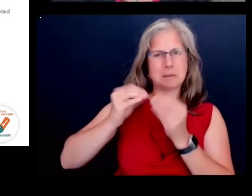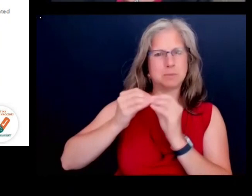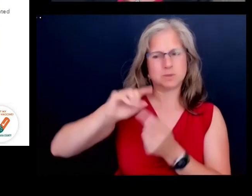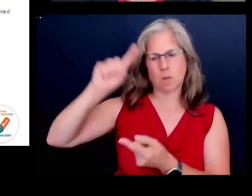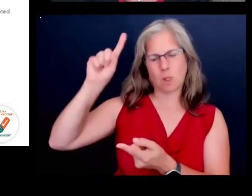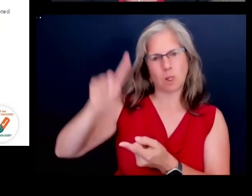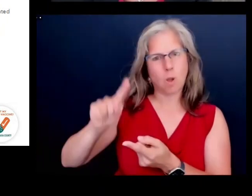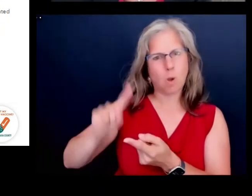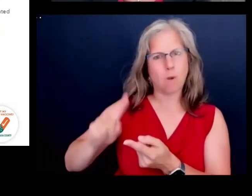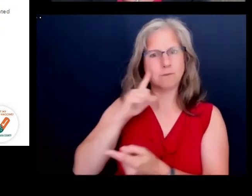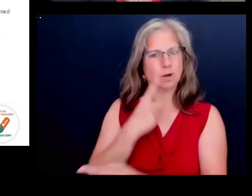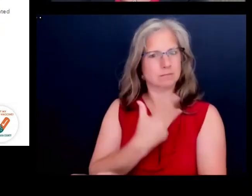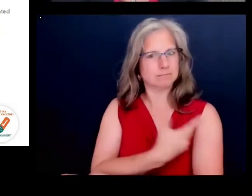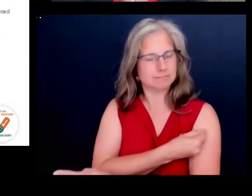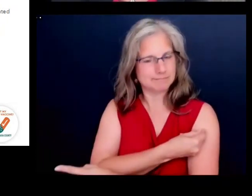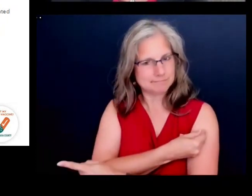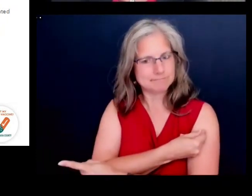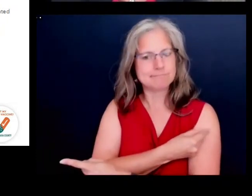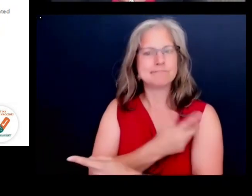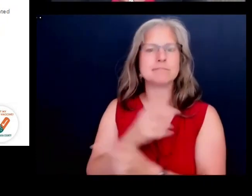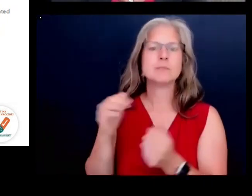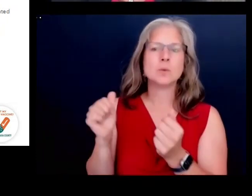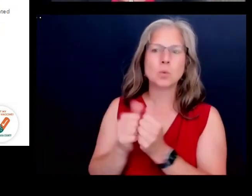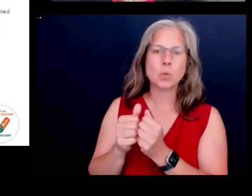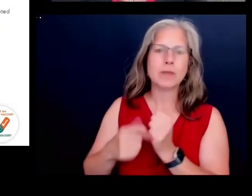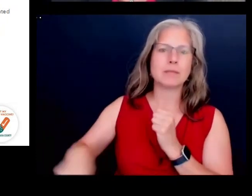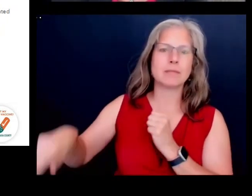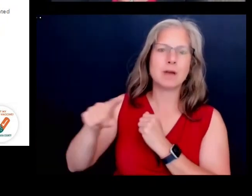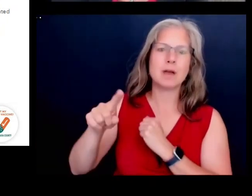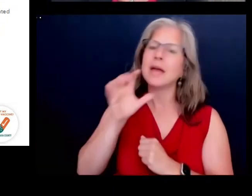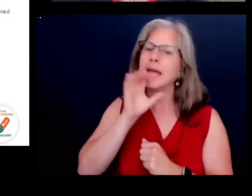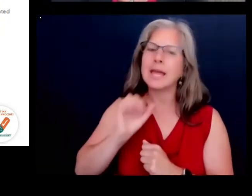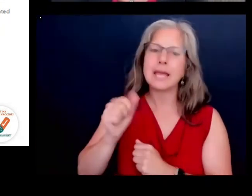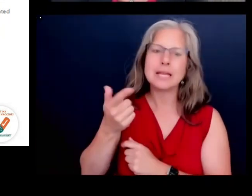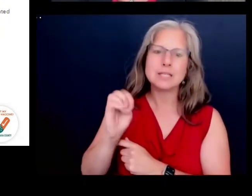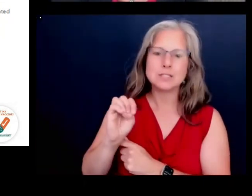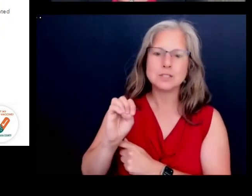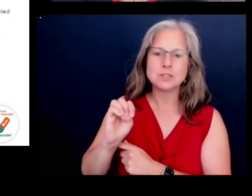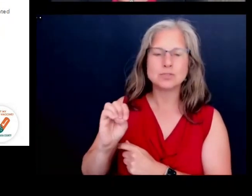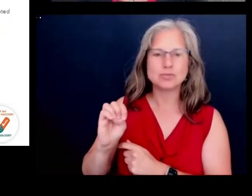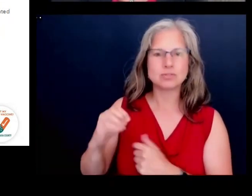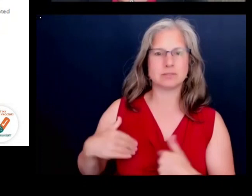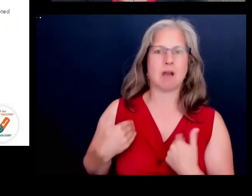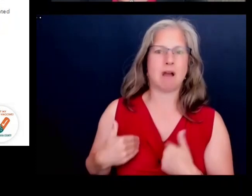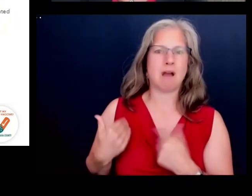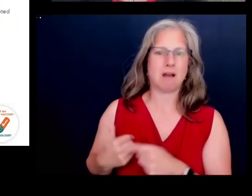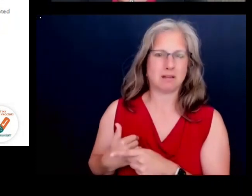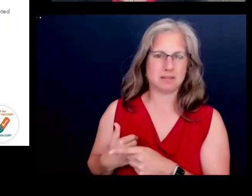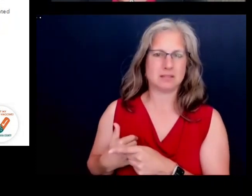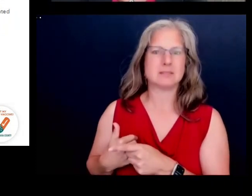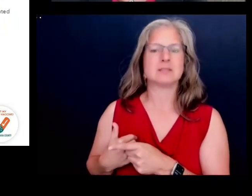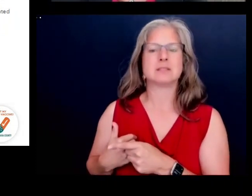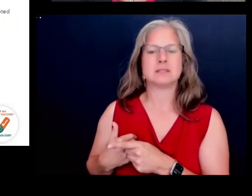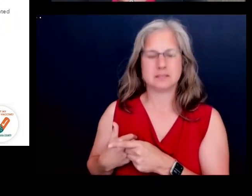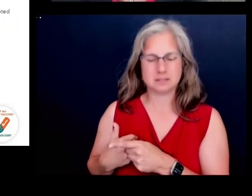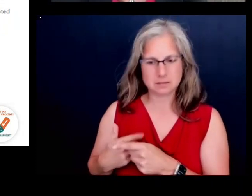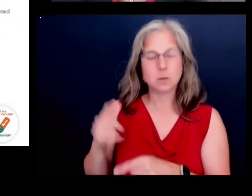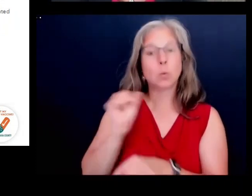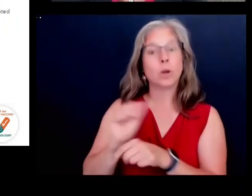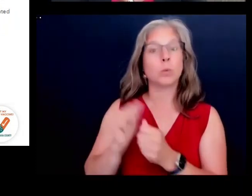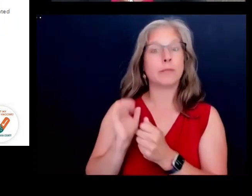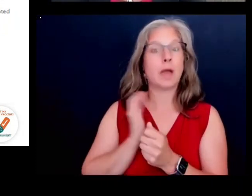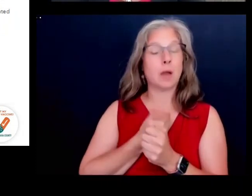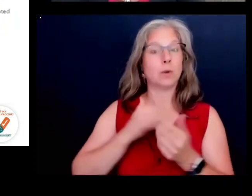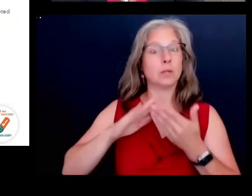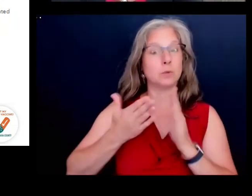lower numbers of vaccination among the lower age group. And we are working with